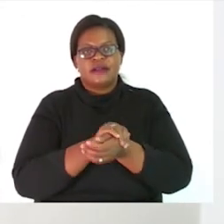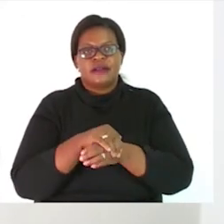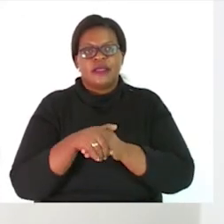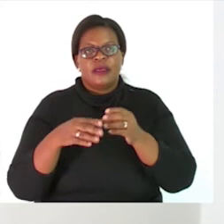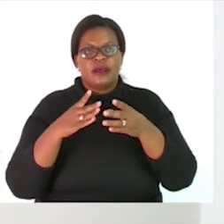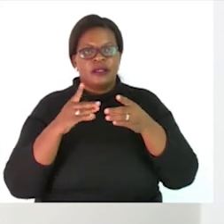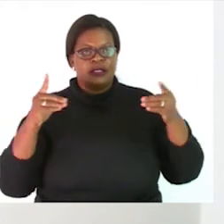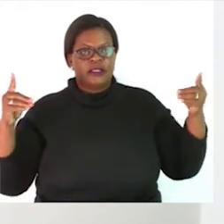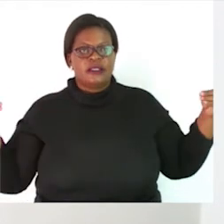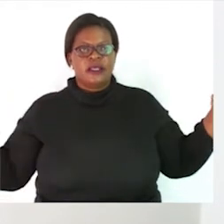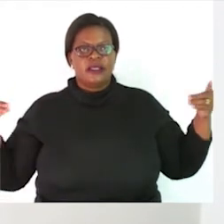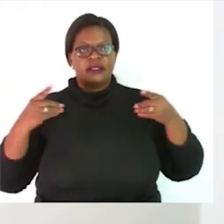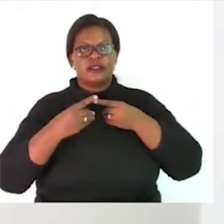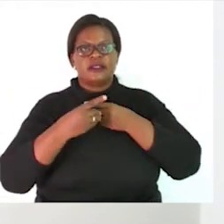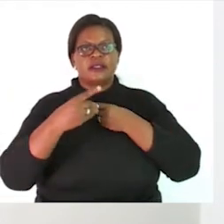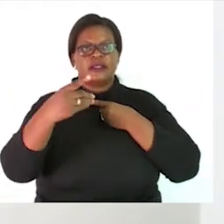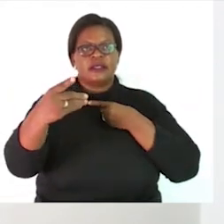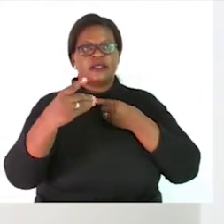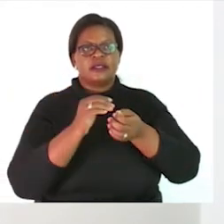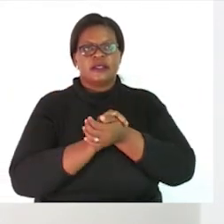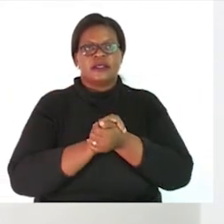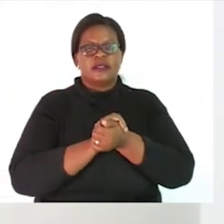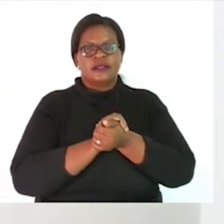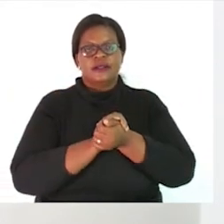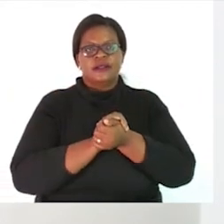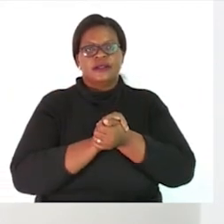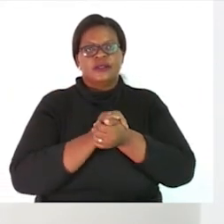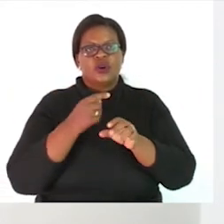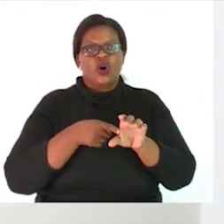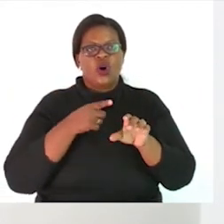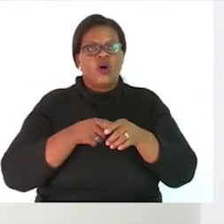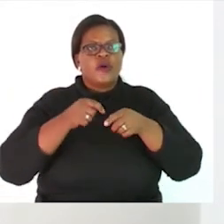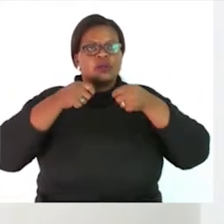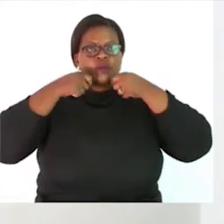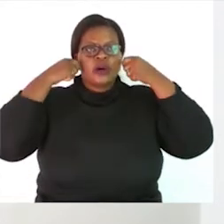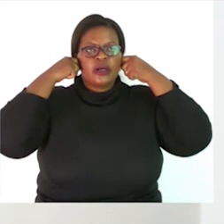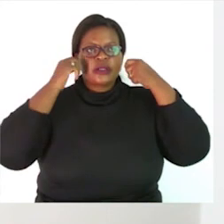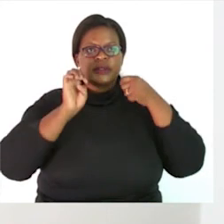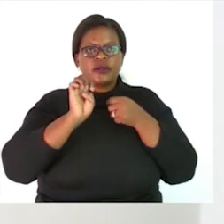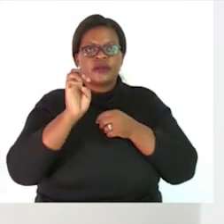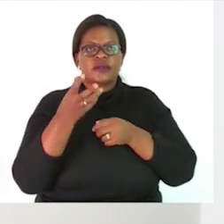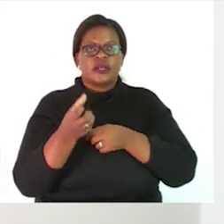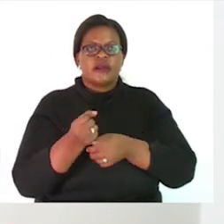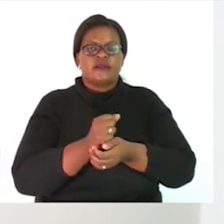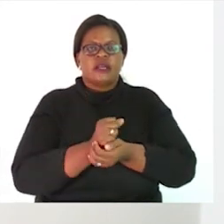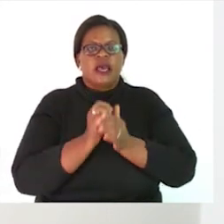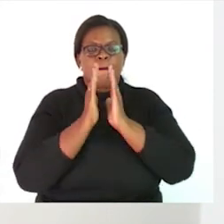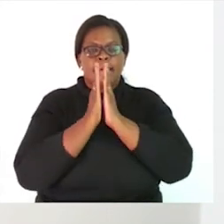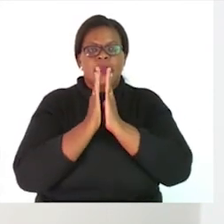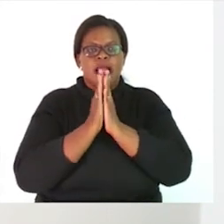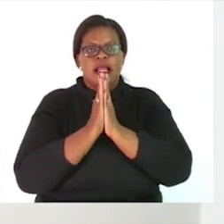Keep your social distance. Keep on wearing your masks. And please watch